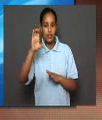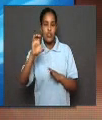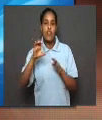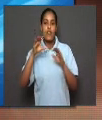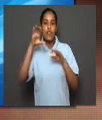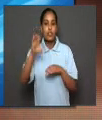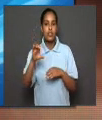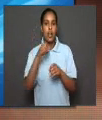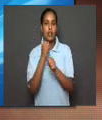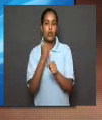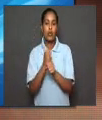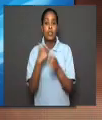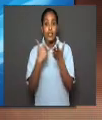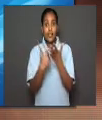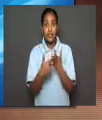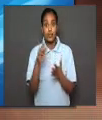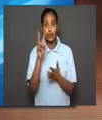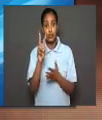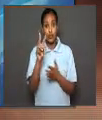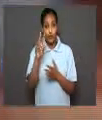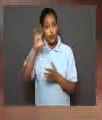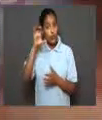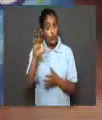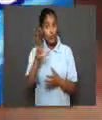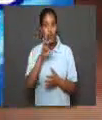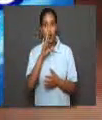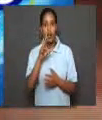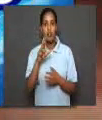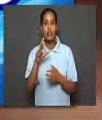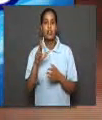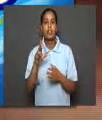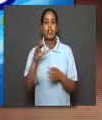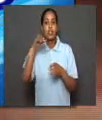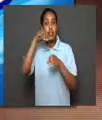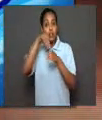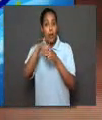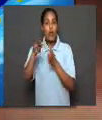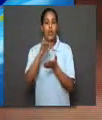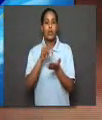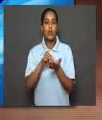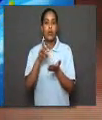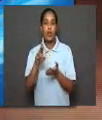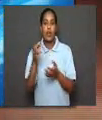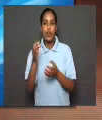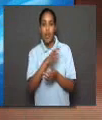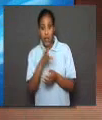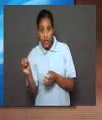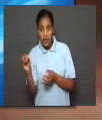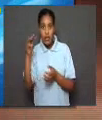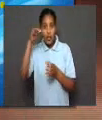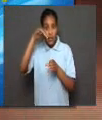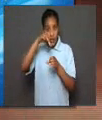at work. These two forces are intramolecular